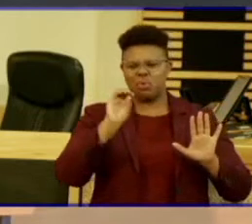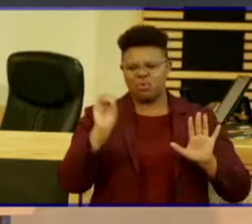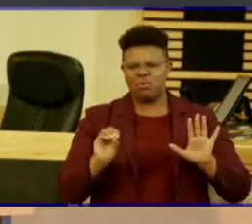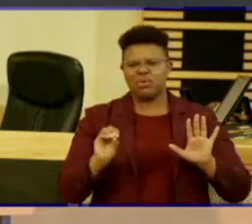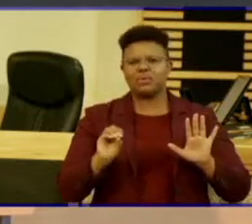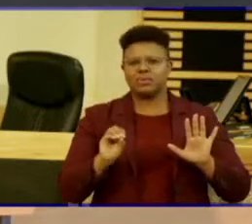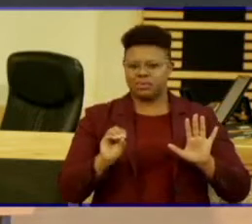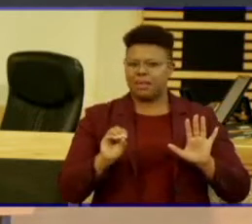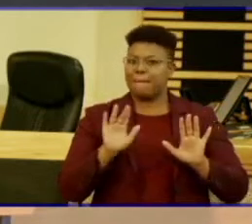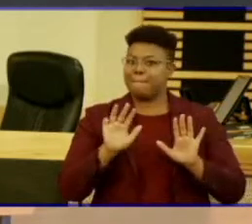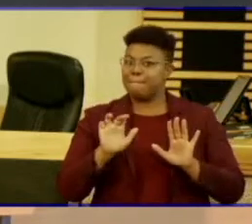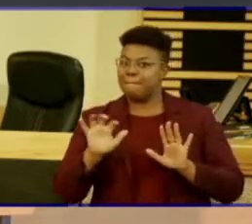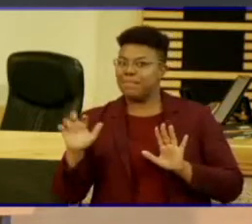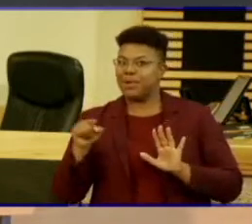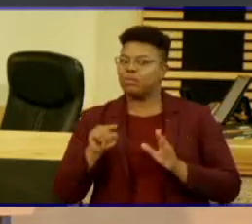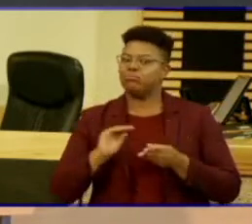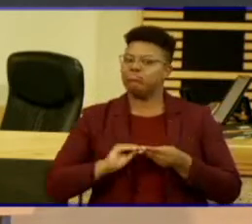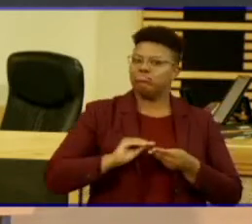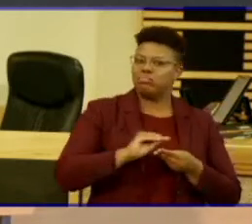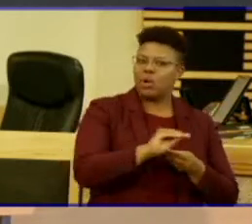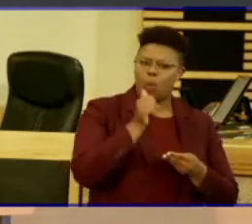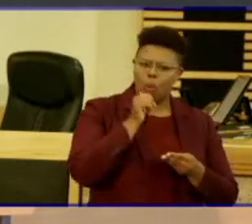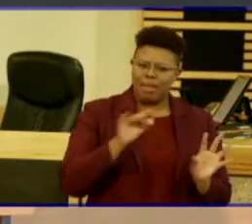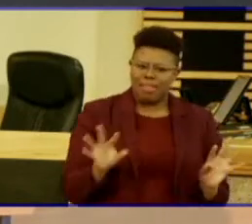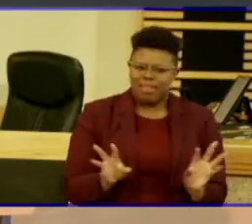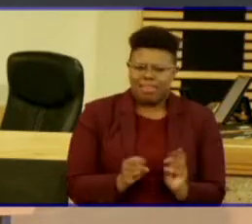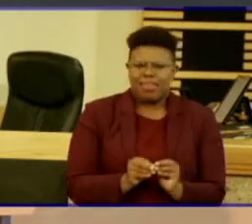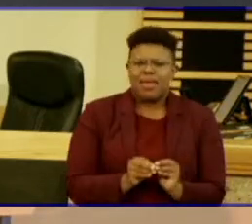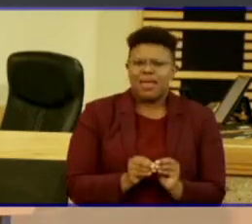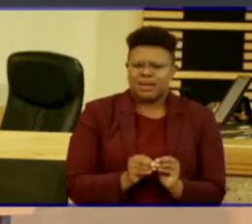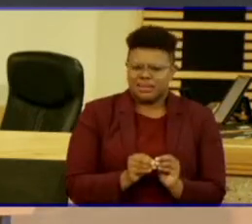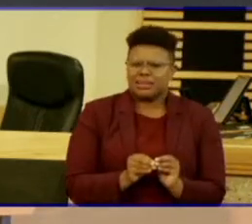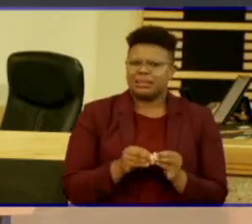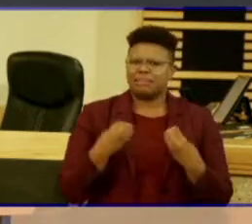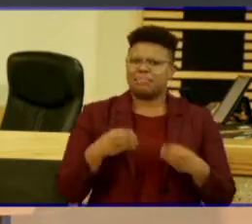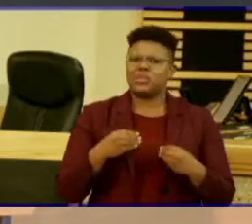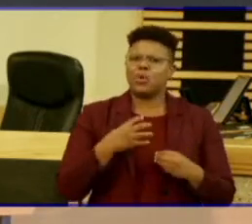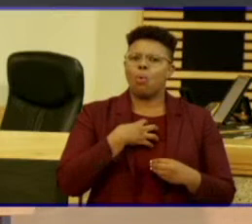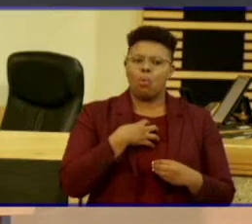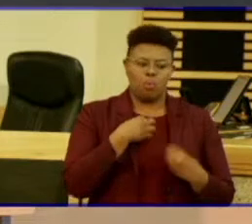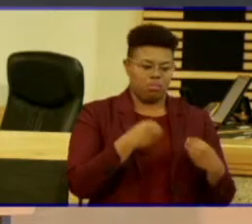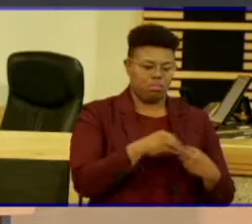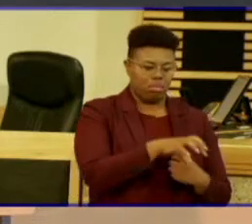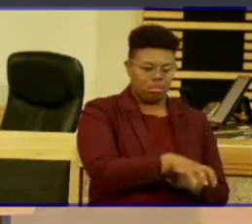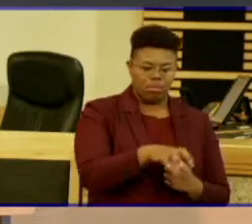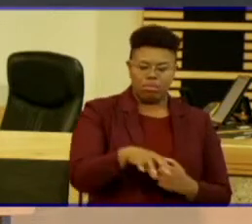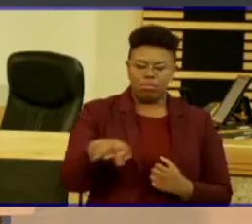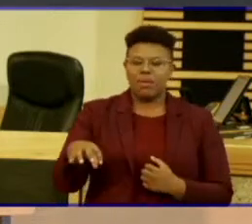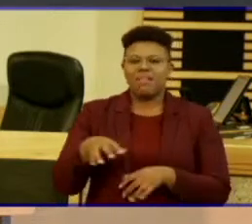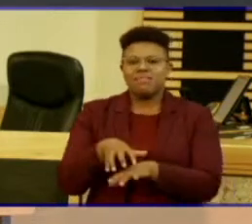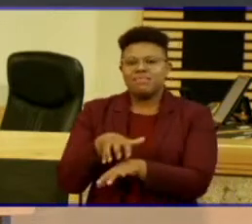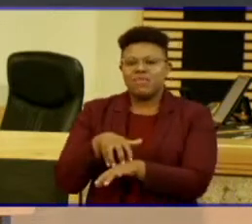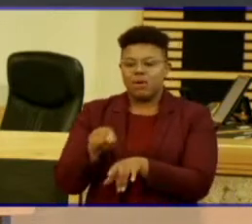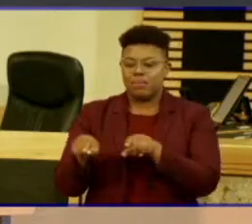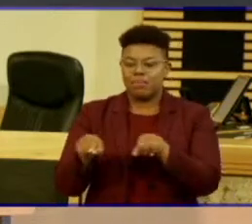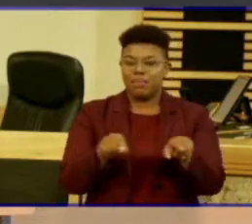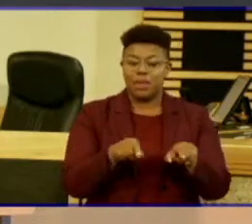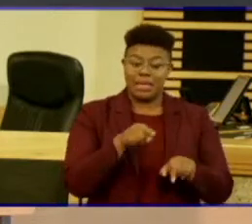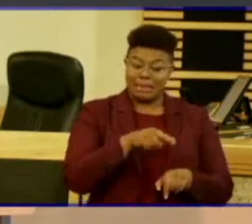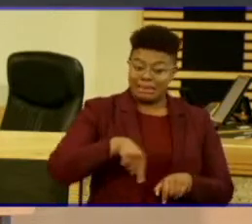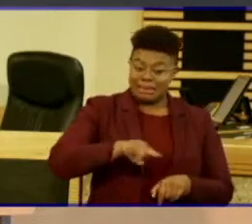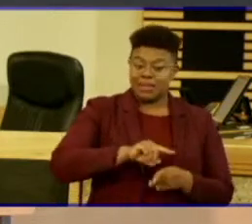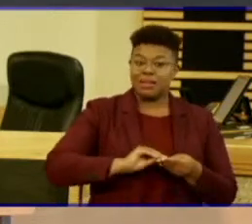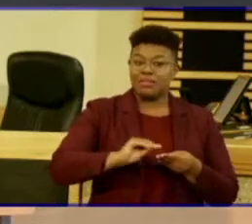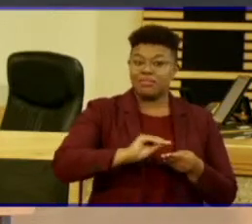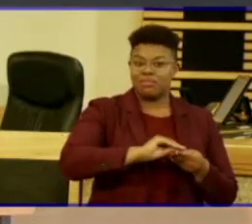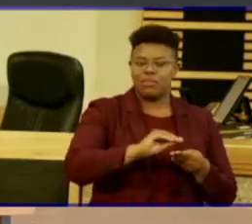support 1,915 smallholder and communal farmers. The Job Stimulus Fund will remain one